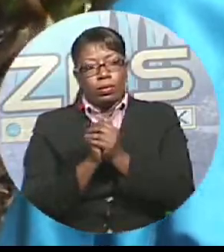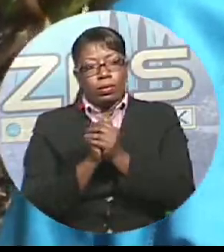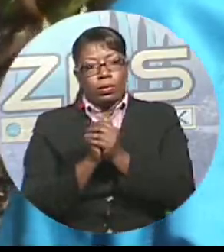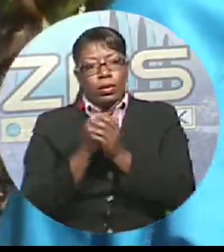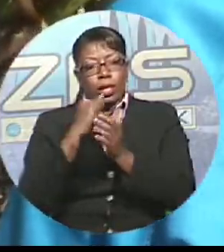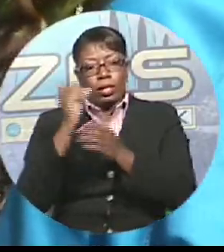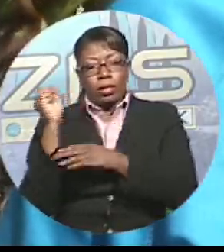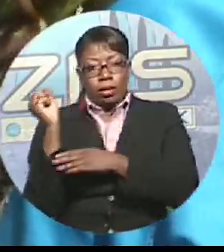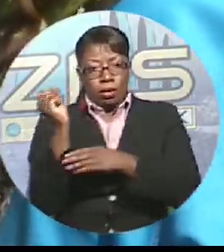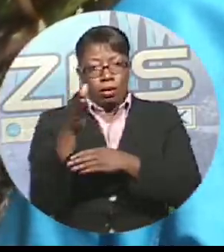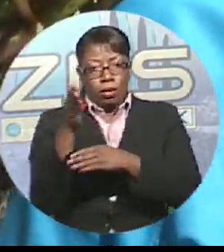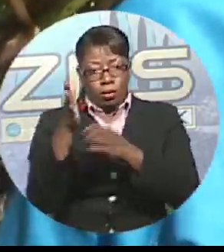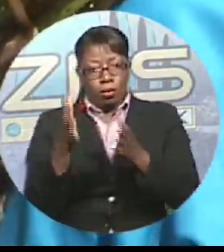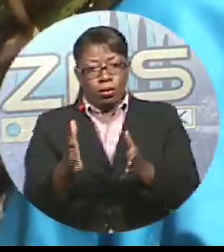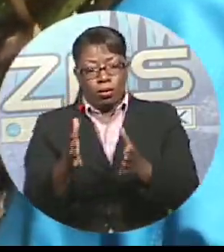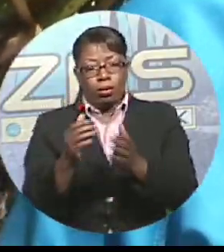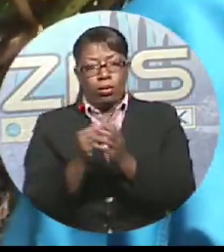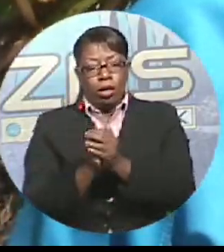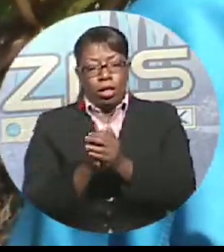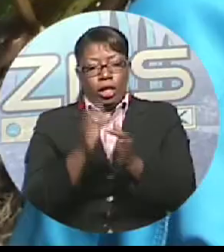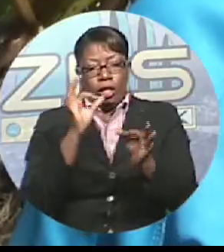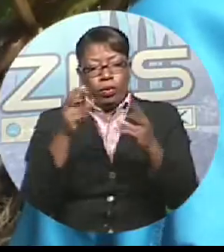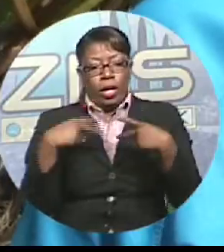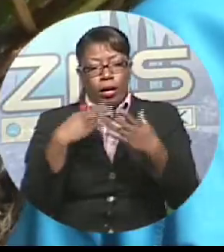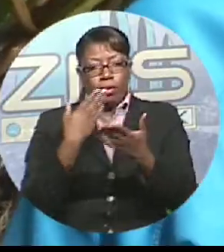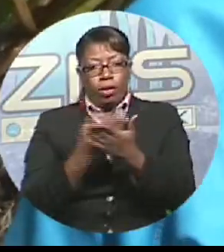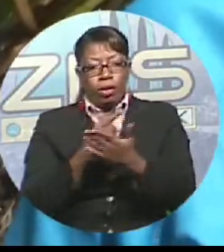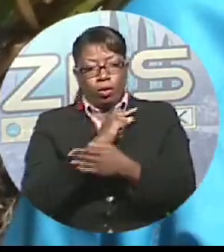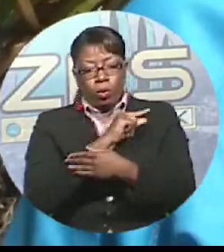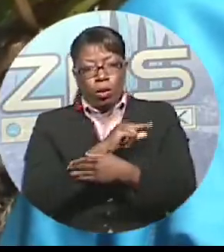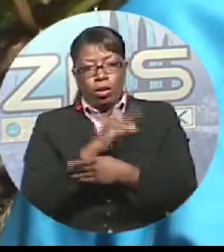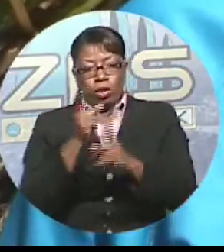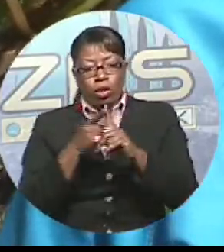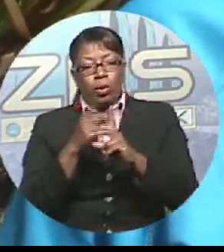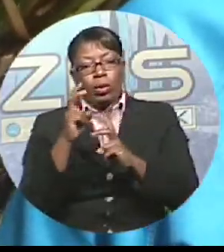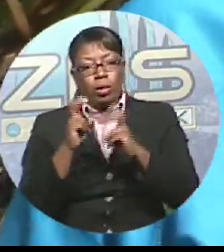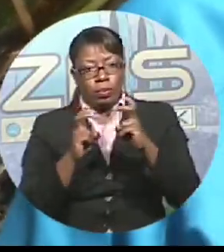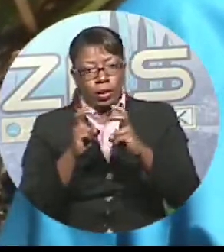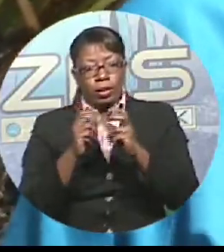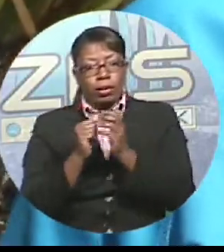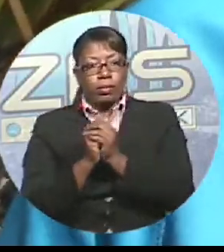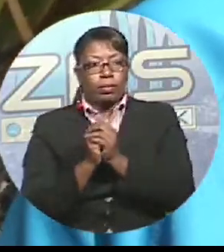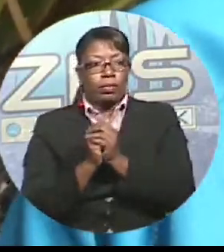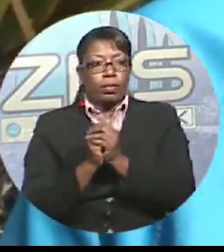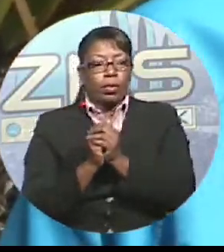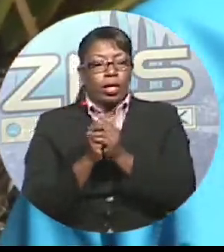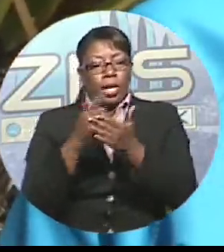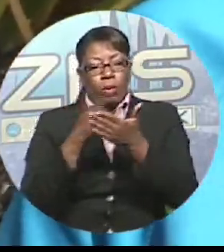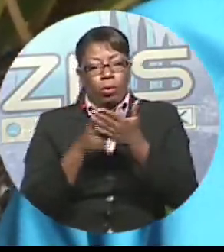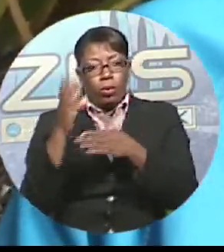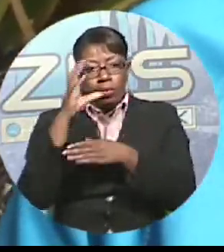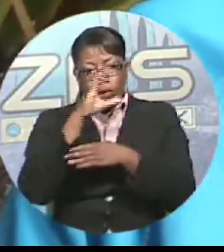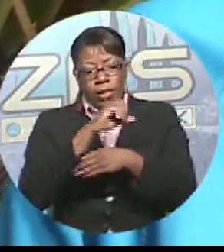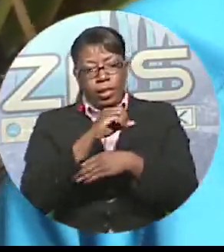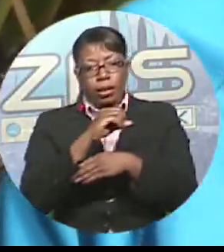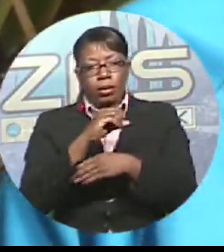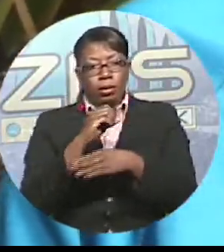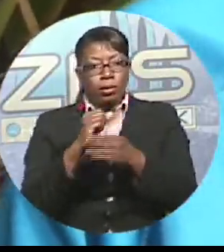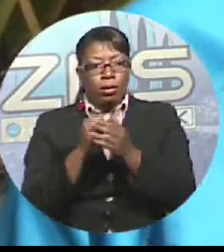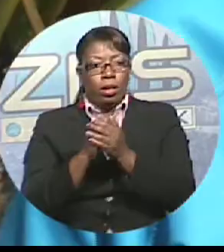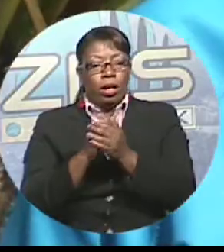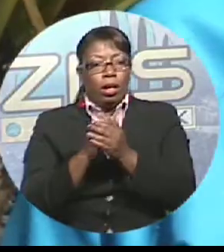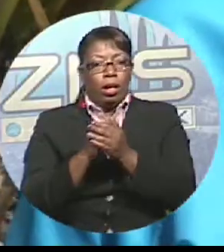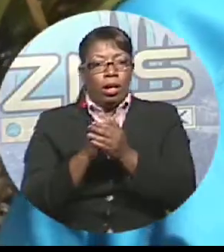Do we have the high quality pitching to compete at the international level? Obviously, most notably missing is the services of Edney